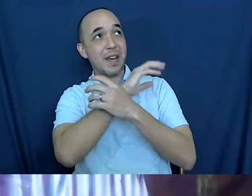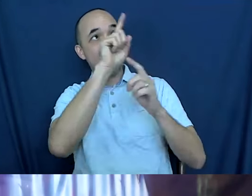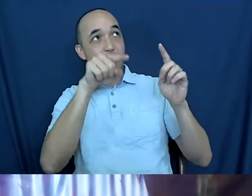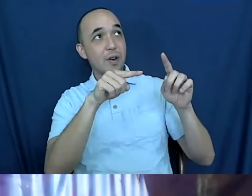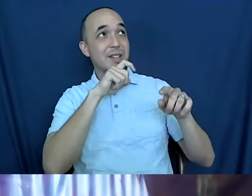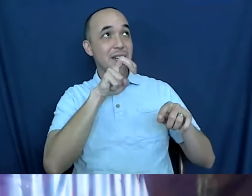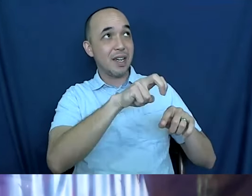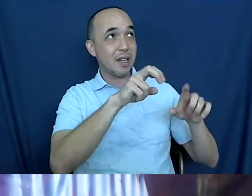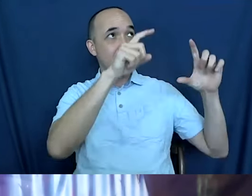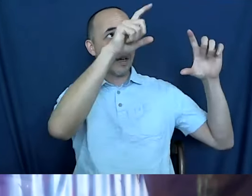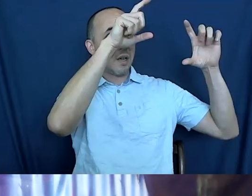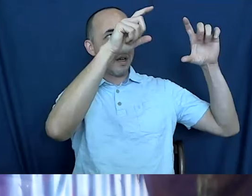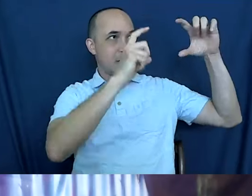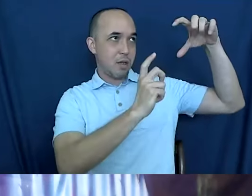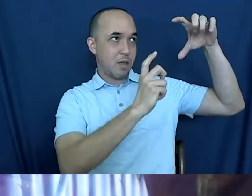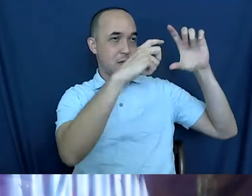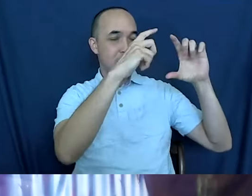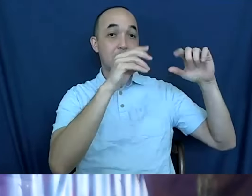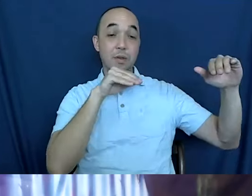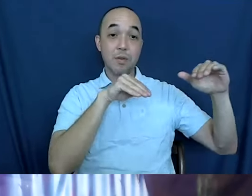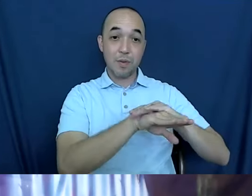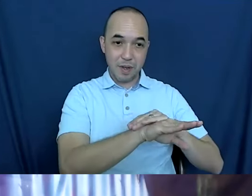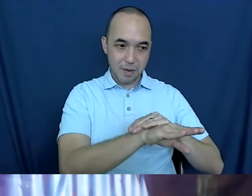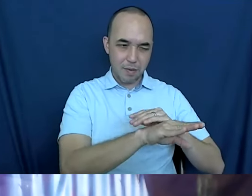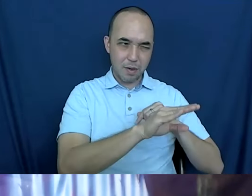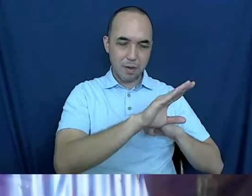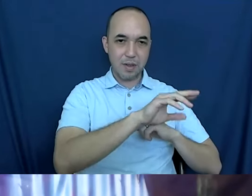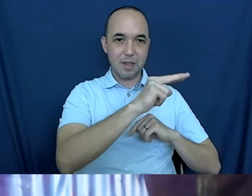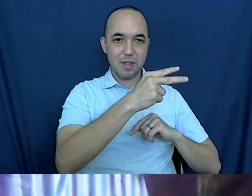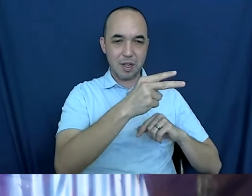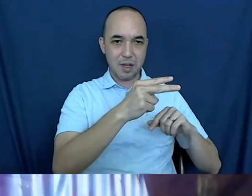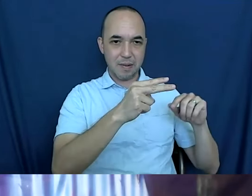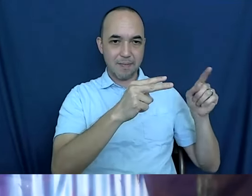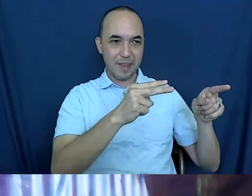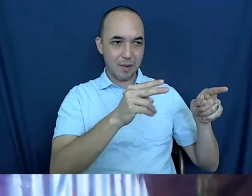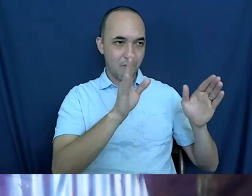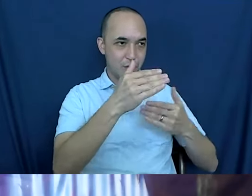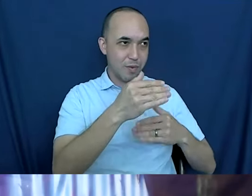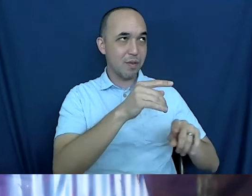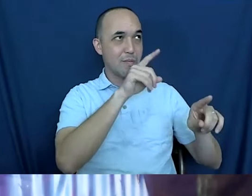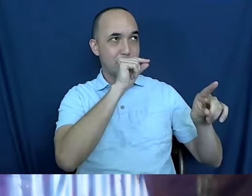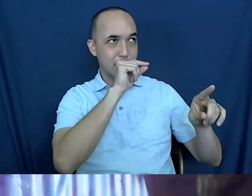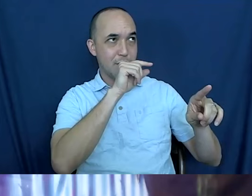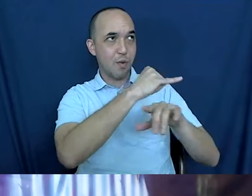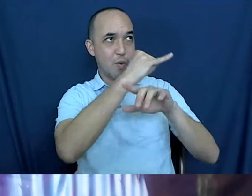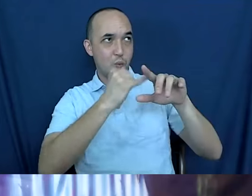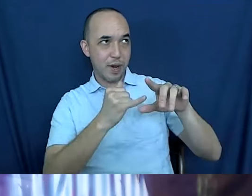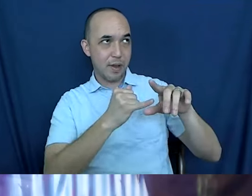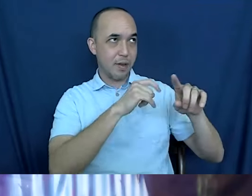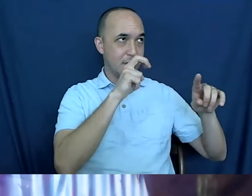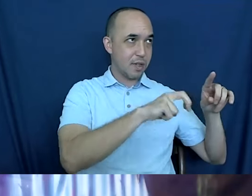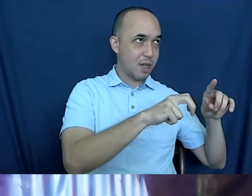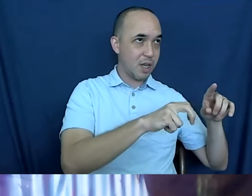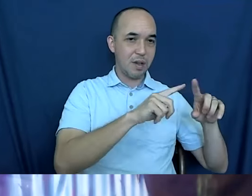bird, bear, snake on the door. You go to the next room, you see a bird, whale, snake, but the door is